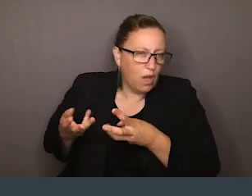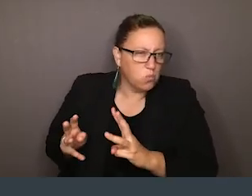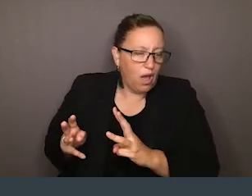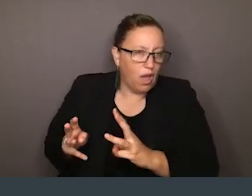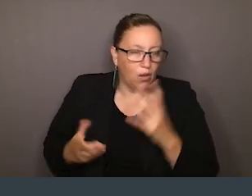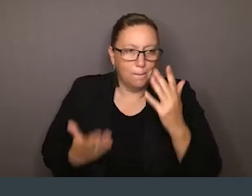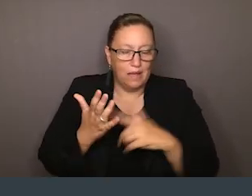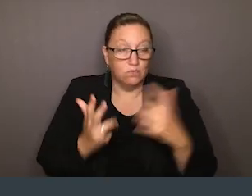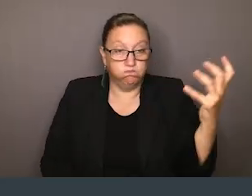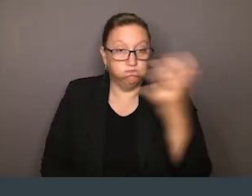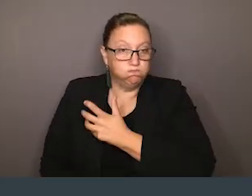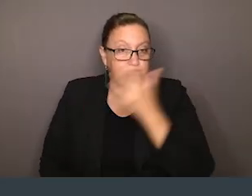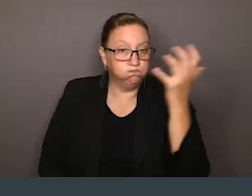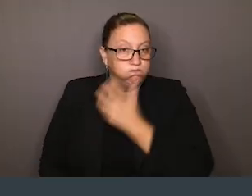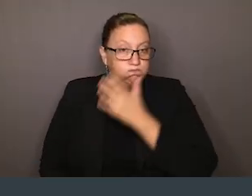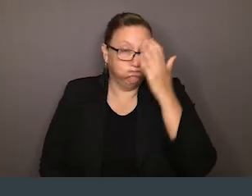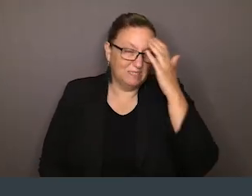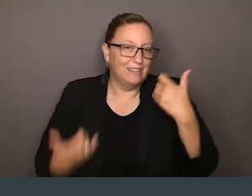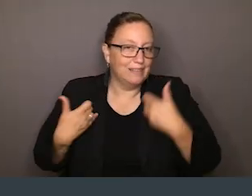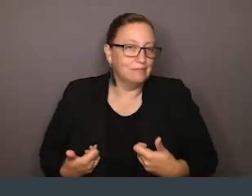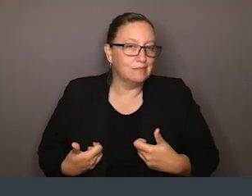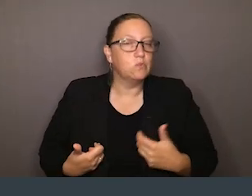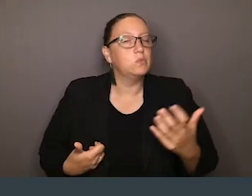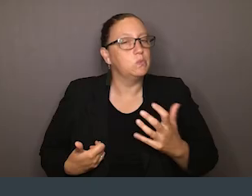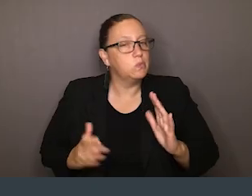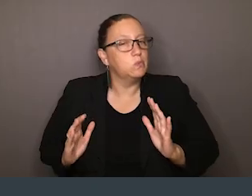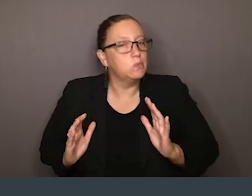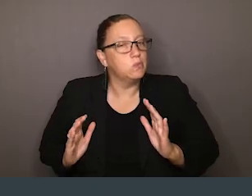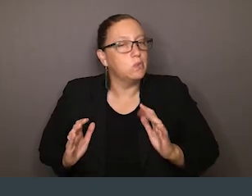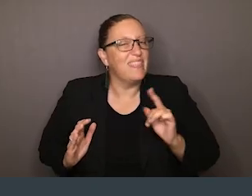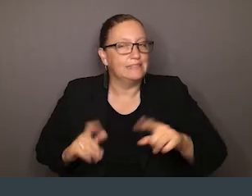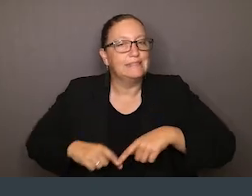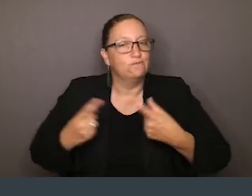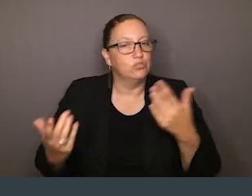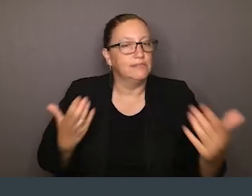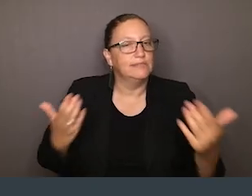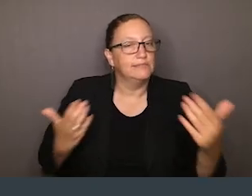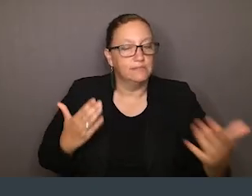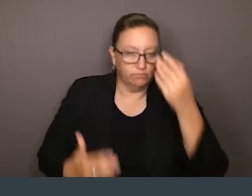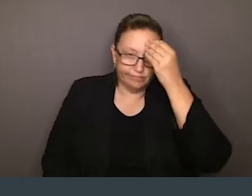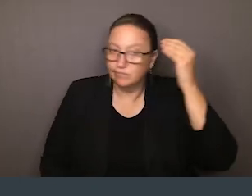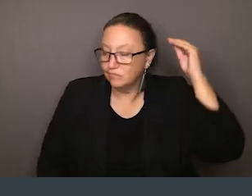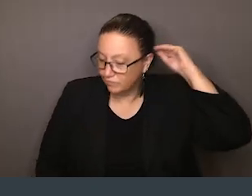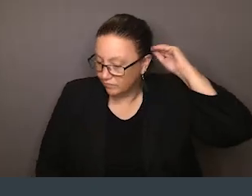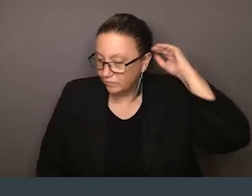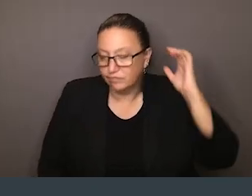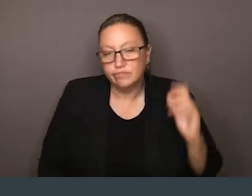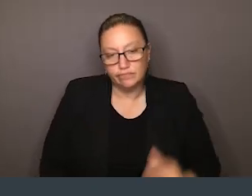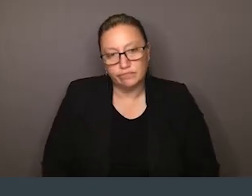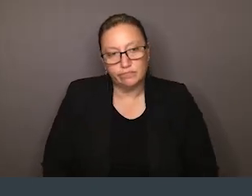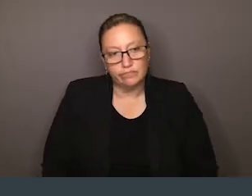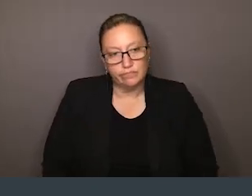events compared to having a serious mental health issue. So I think that's really important for us to remember and